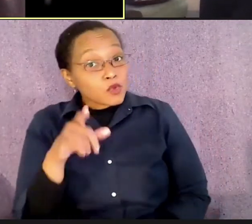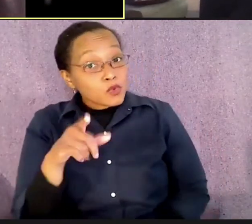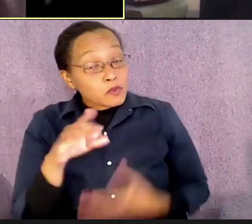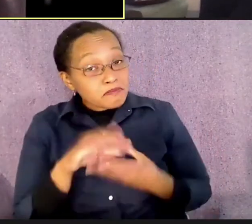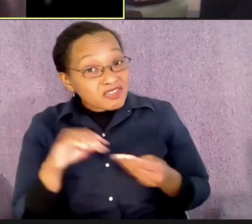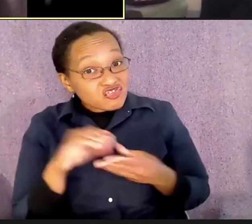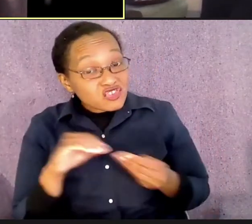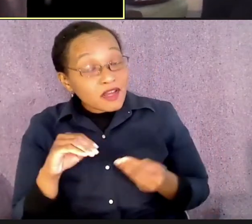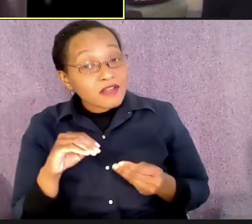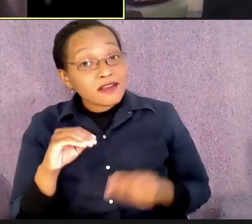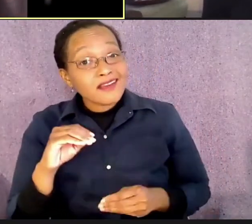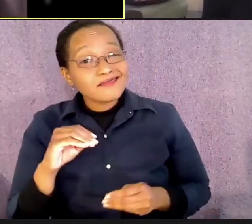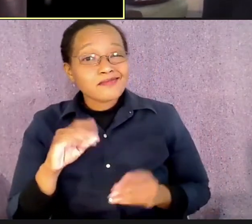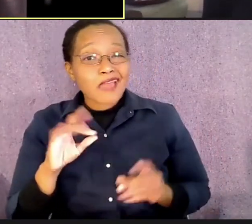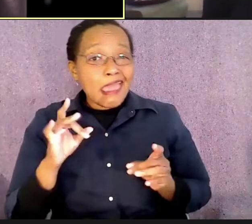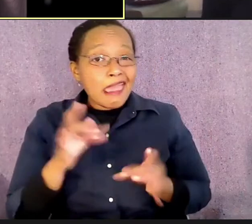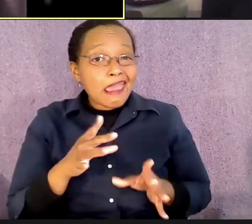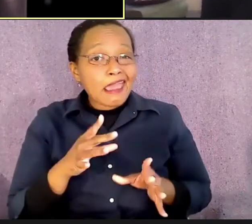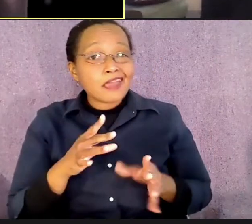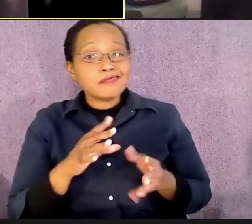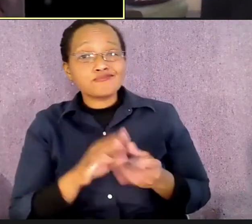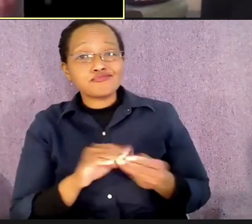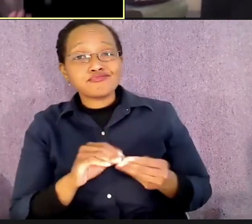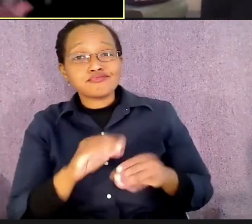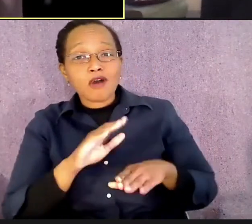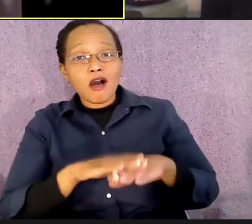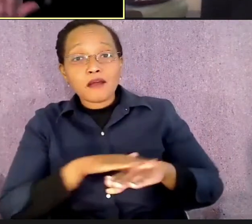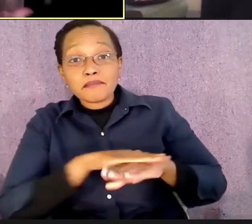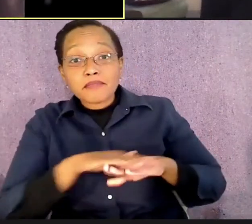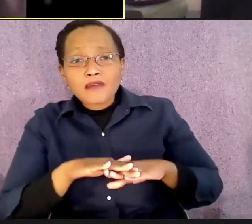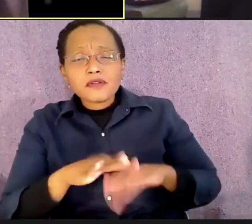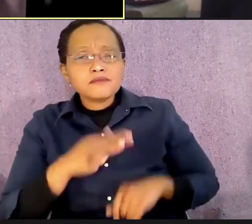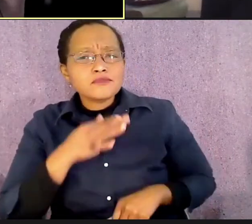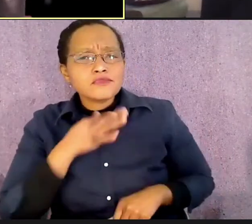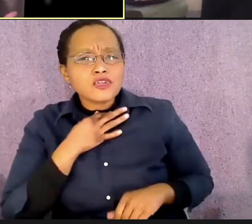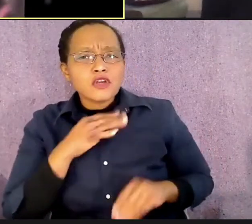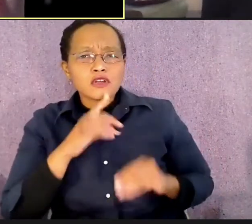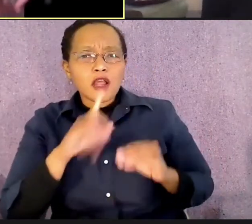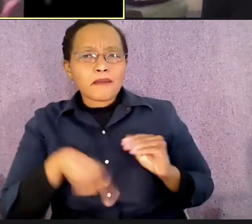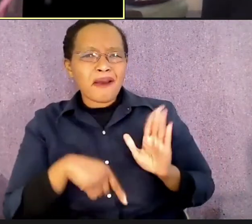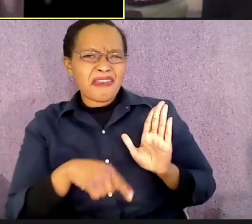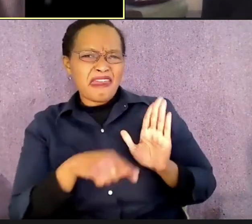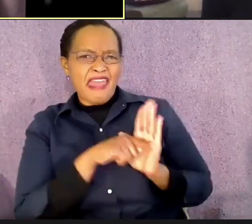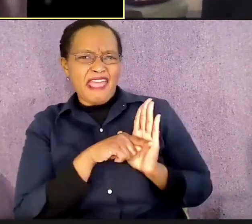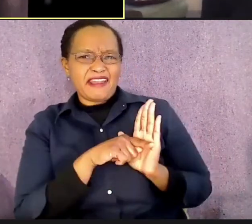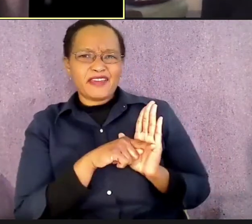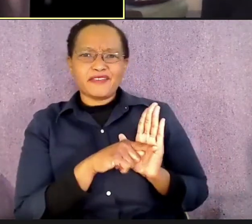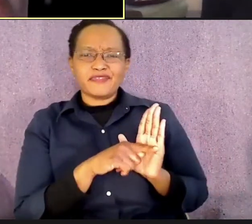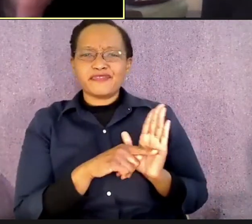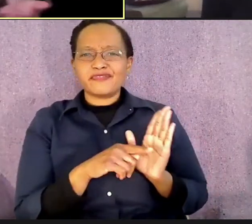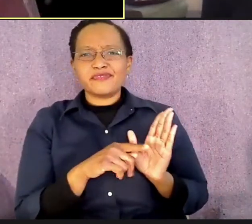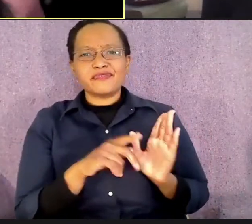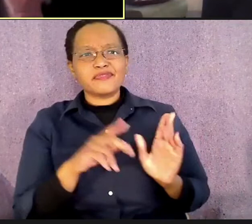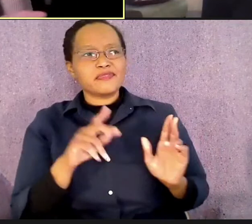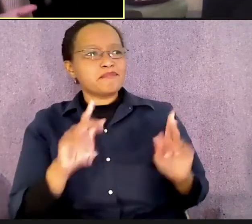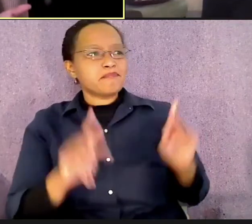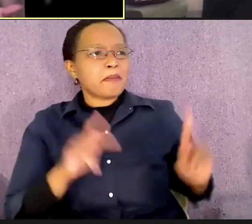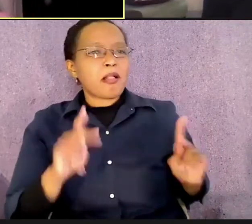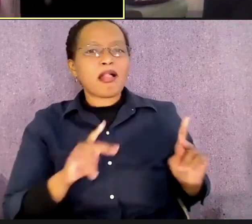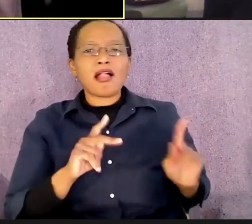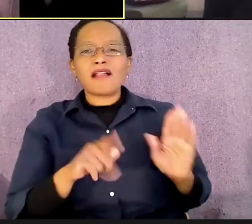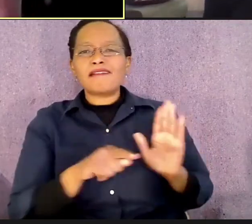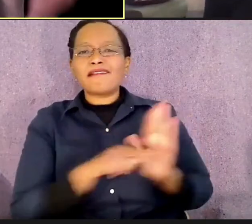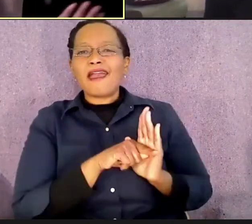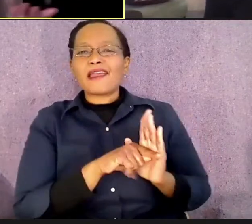know, how do you deal with, how do you handle like negative people like online when they're saying like racist things to you, or because you talk a lot